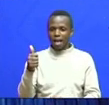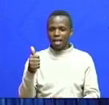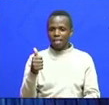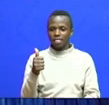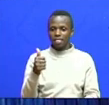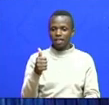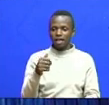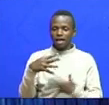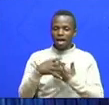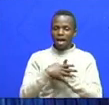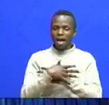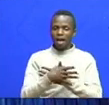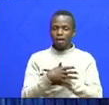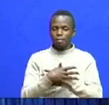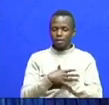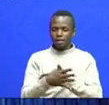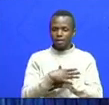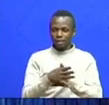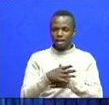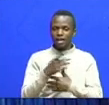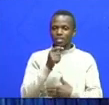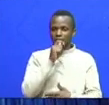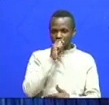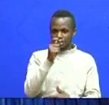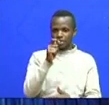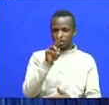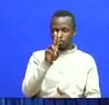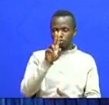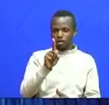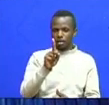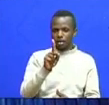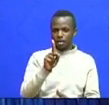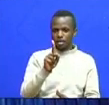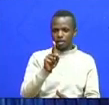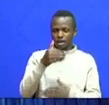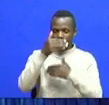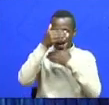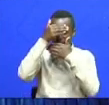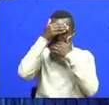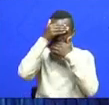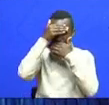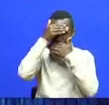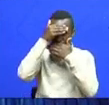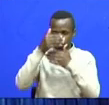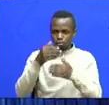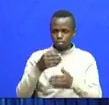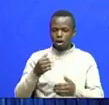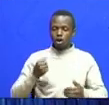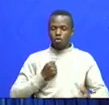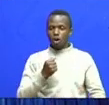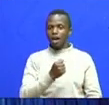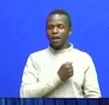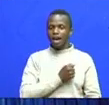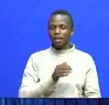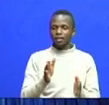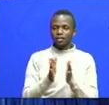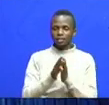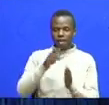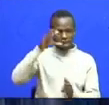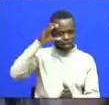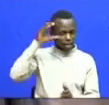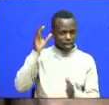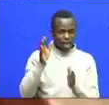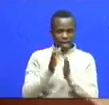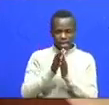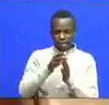America, Tanzania, the United Kingdom, the United Arab Emirates, Rwanda, China, and Egypt.